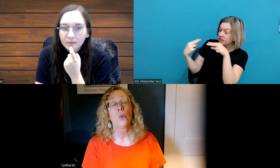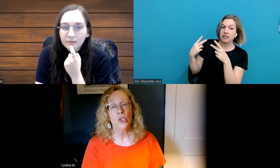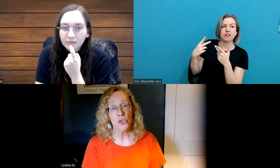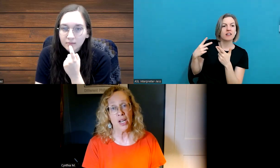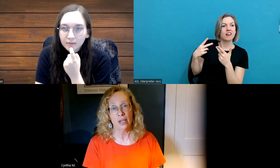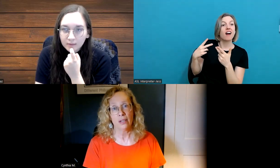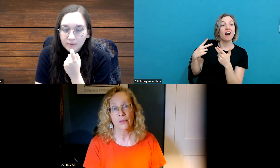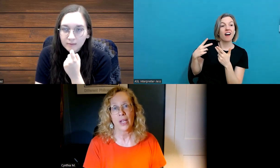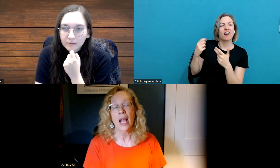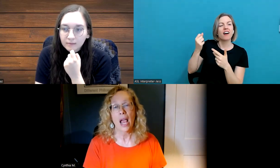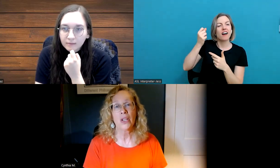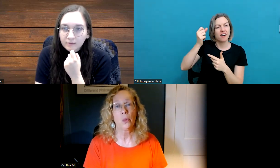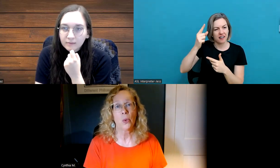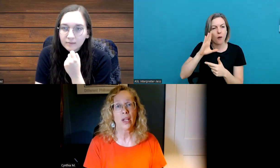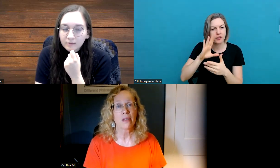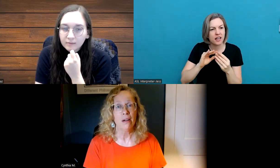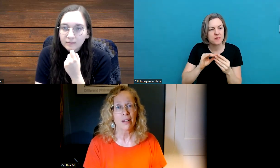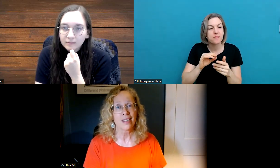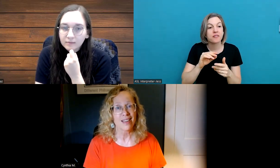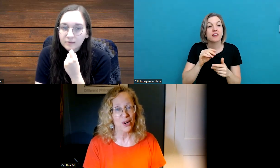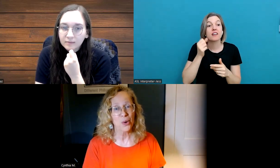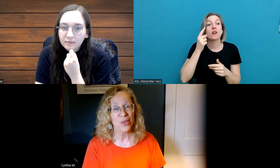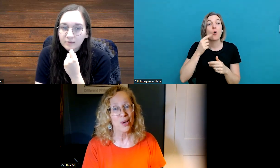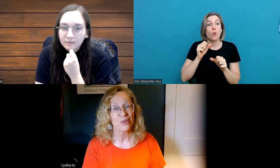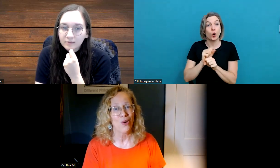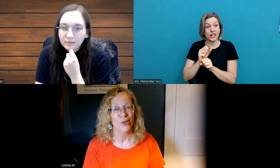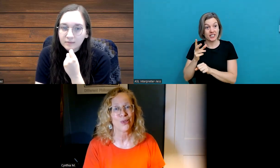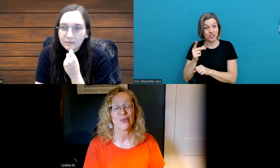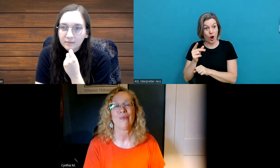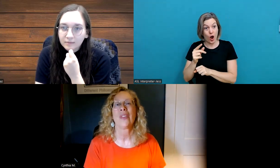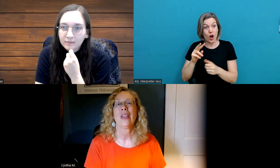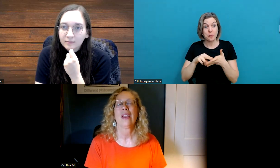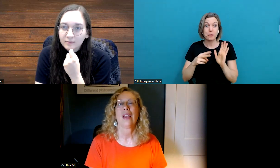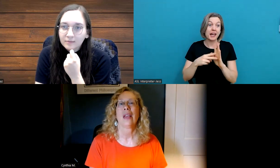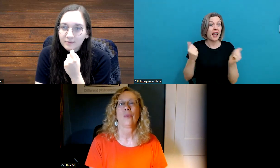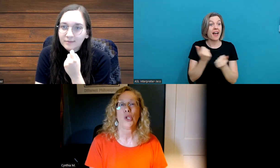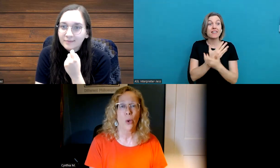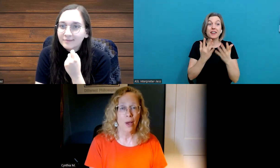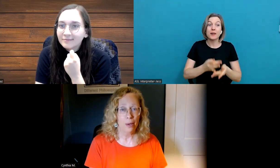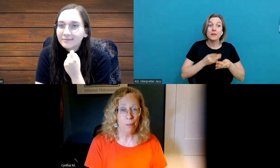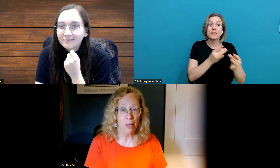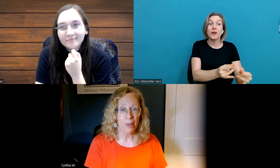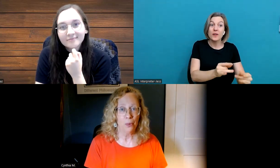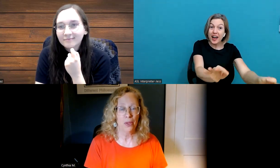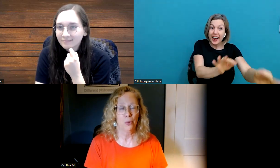I will share that having a working dog does not go without its faults. When you go